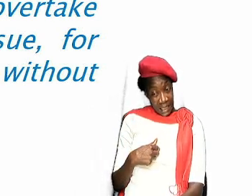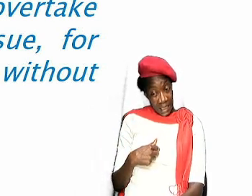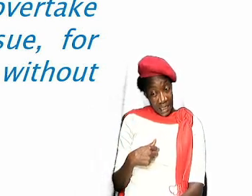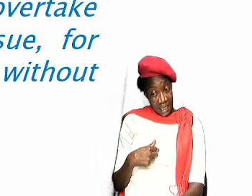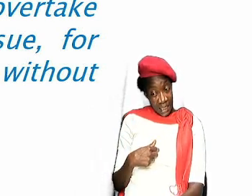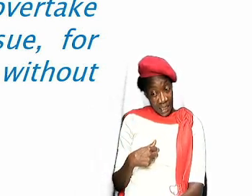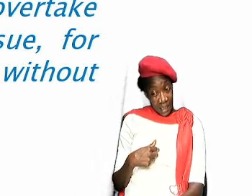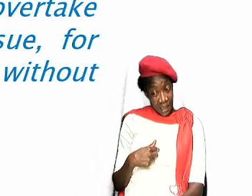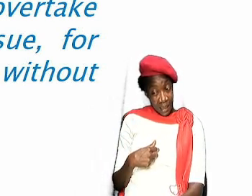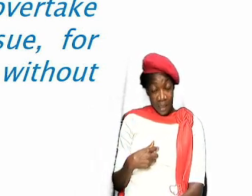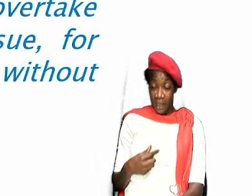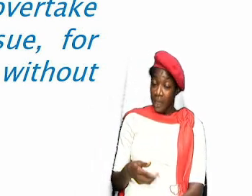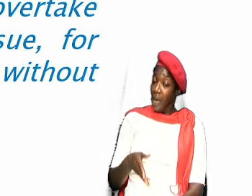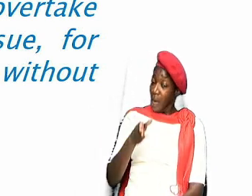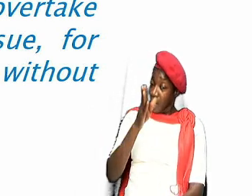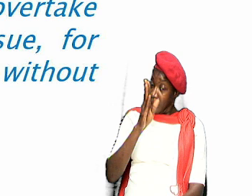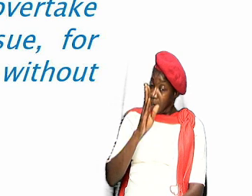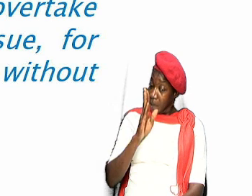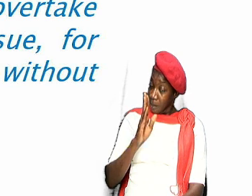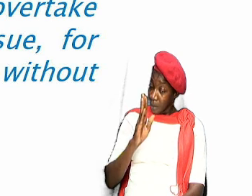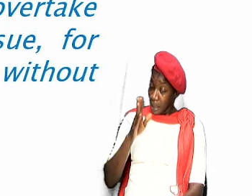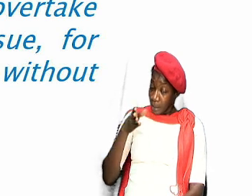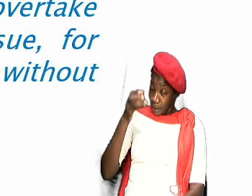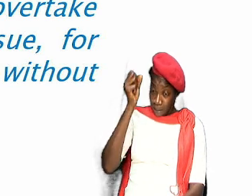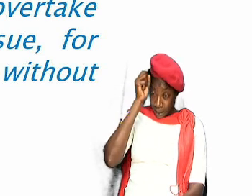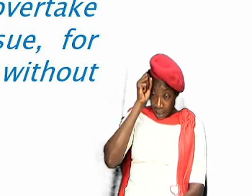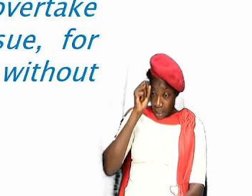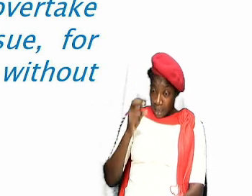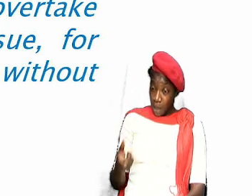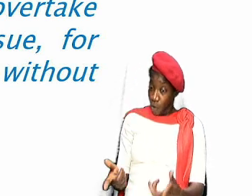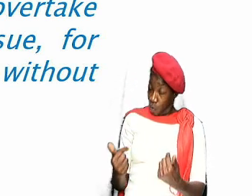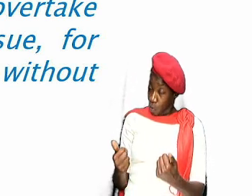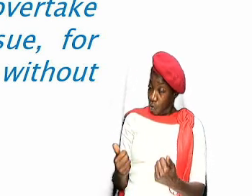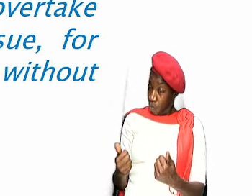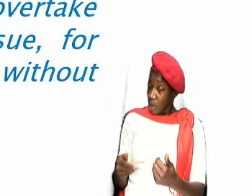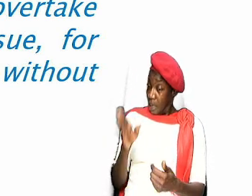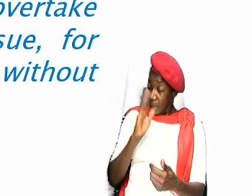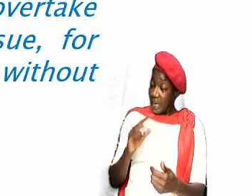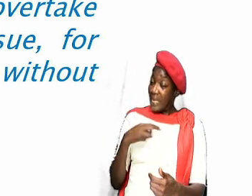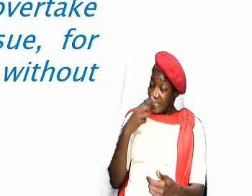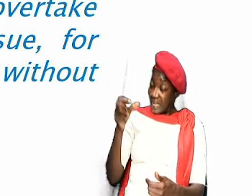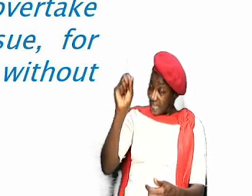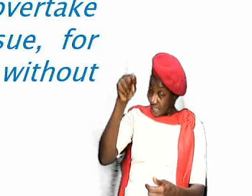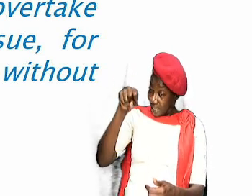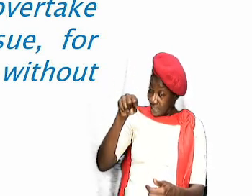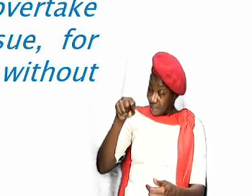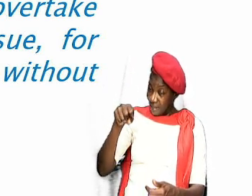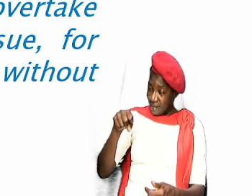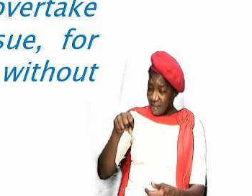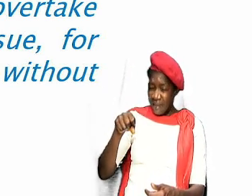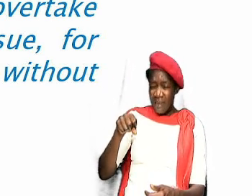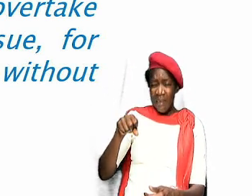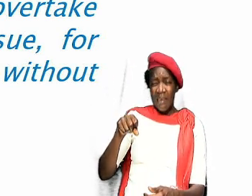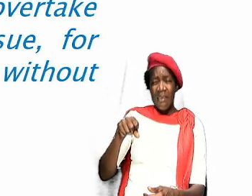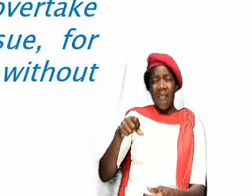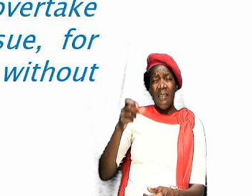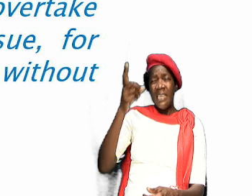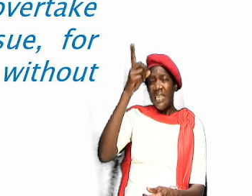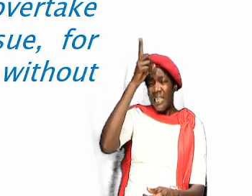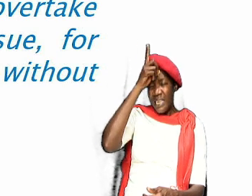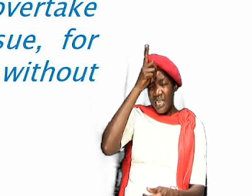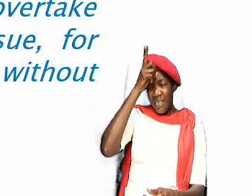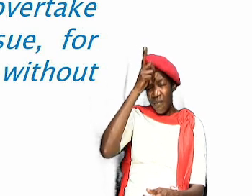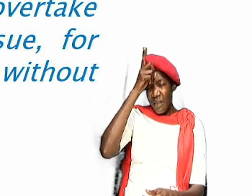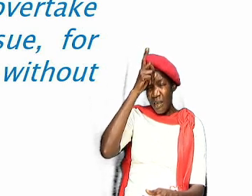come? And God said, Saul will come. Because the man wanted to know that. The man wanted to find details.